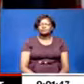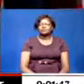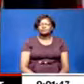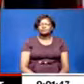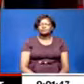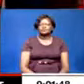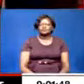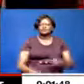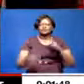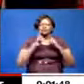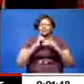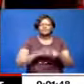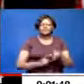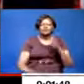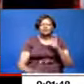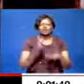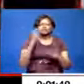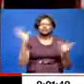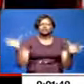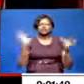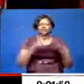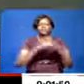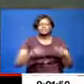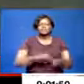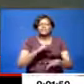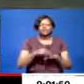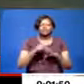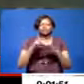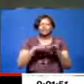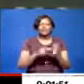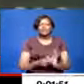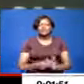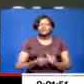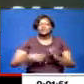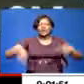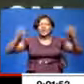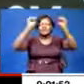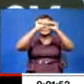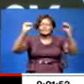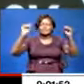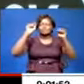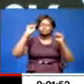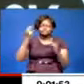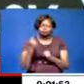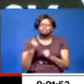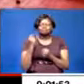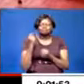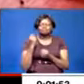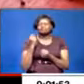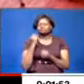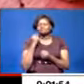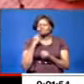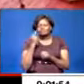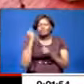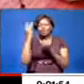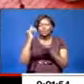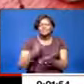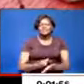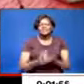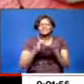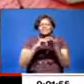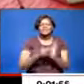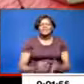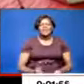Speaking when he launched the joint national mapping projects, President Kenyatta expressed optimism that the projects will help in